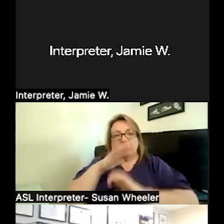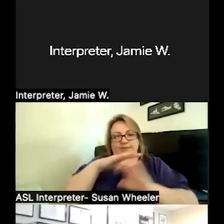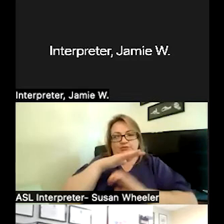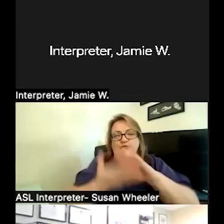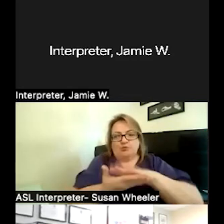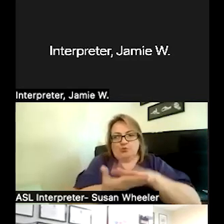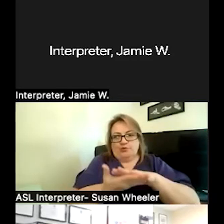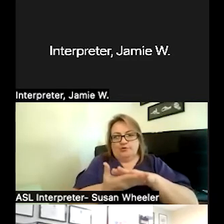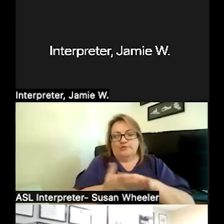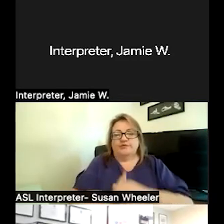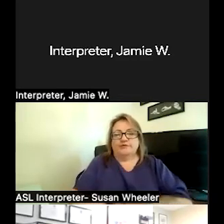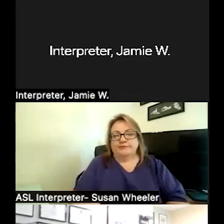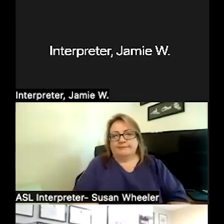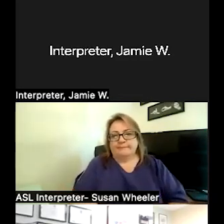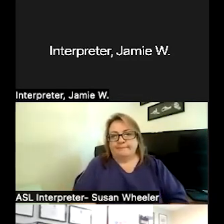Next, please.